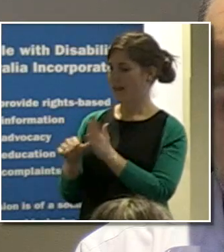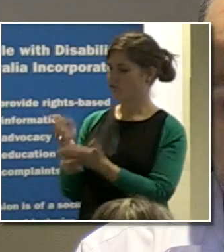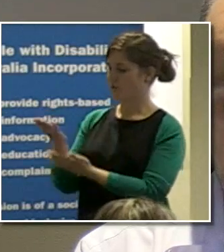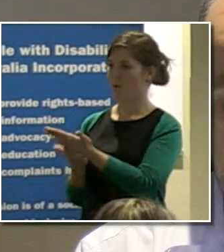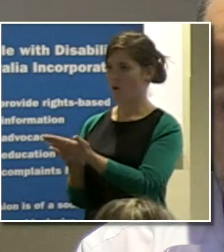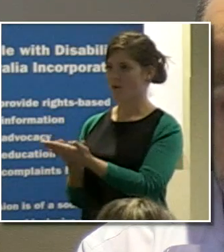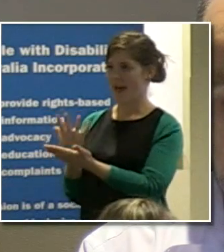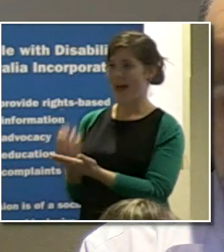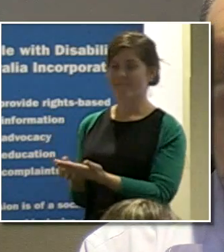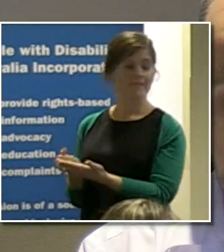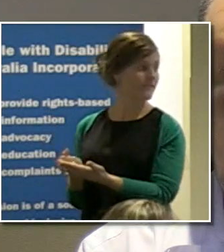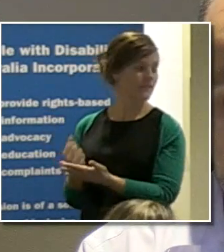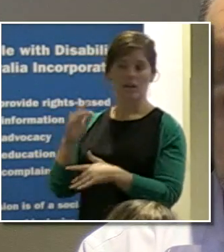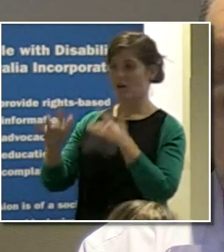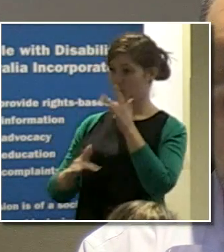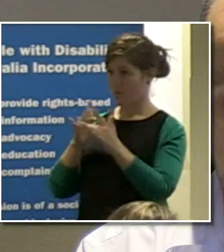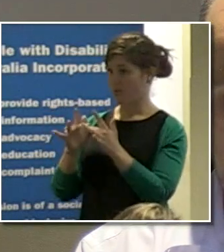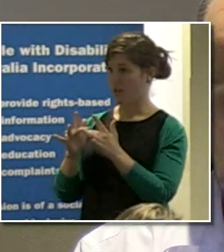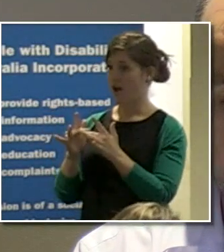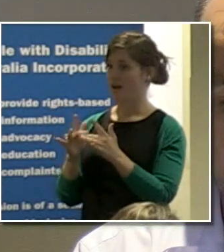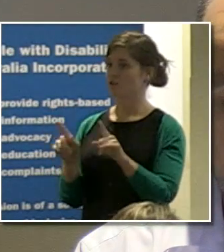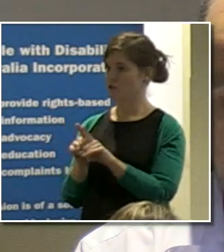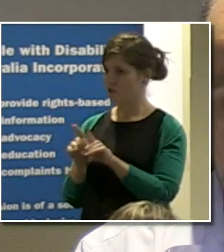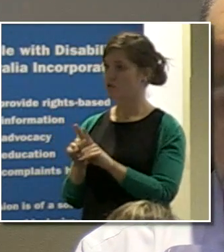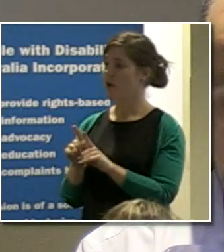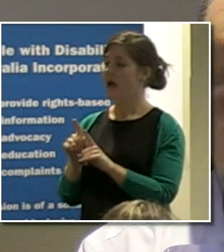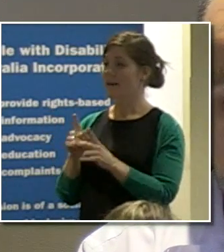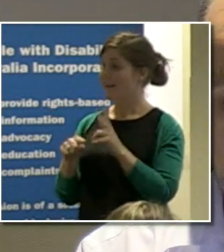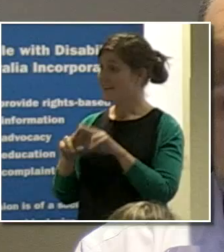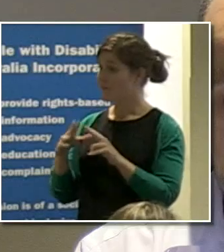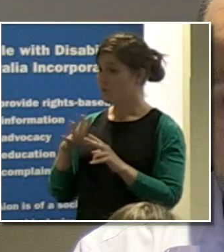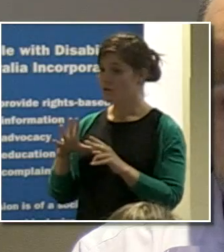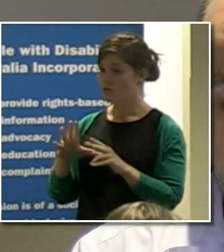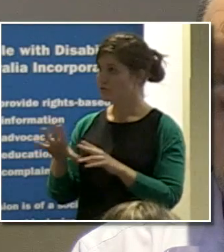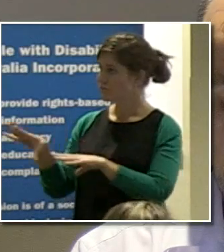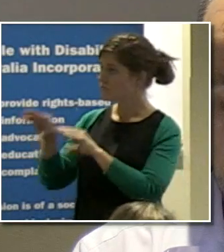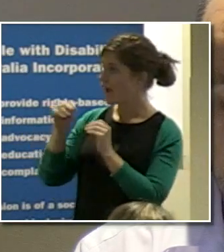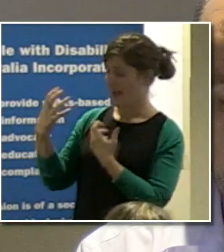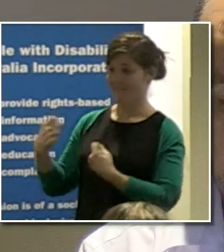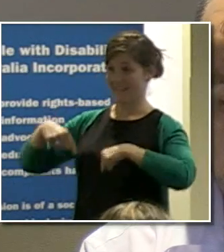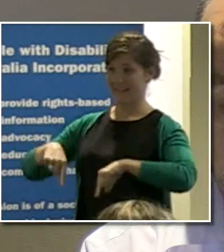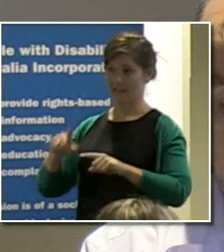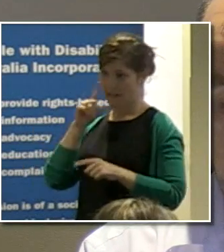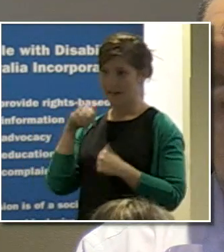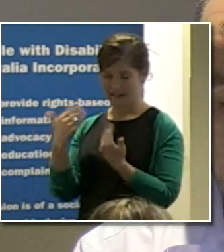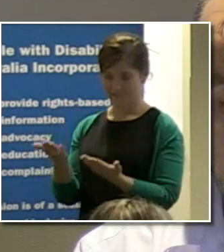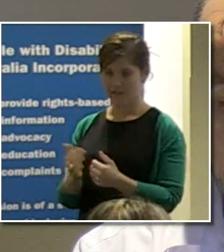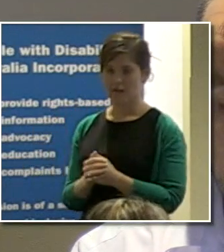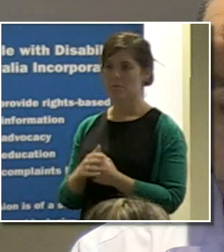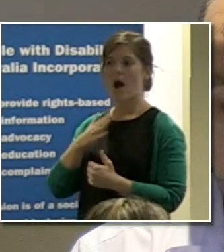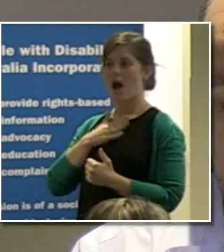also contained, is online and is available for anyone who wants to have a look at it. But I just want to highlight a